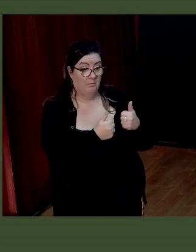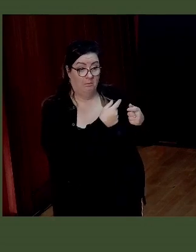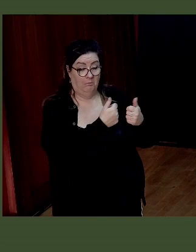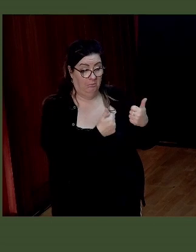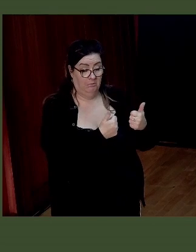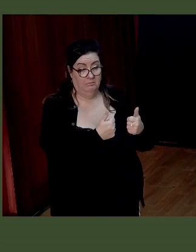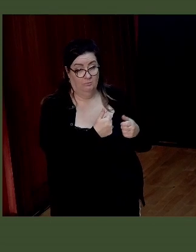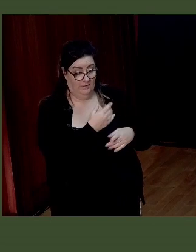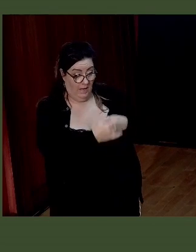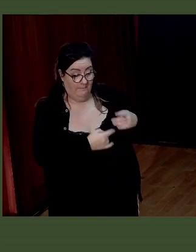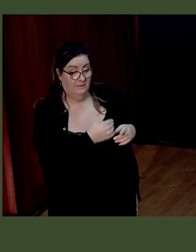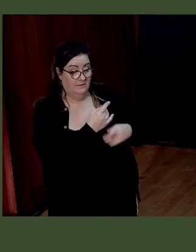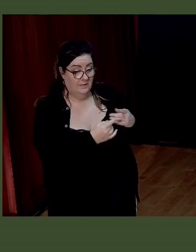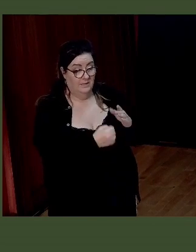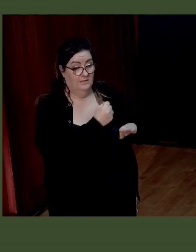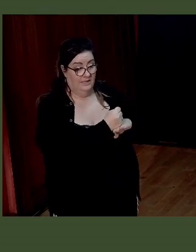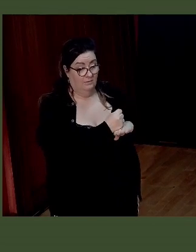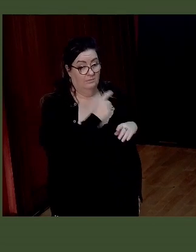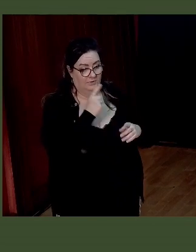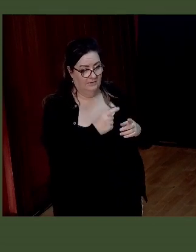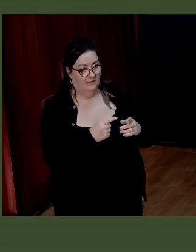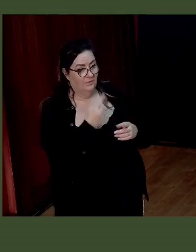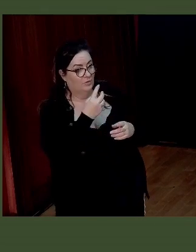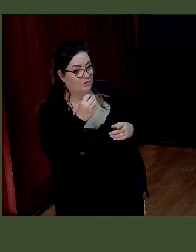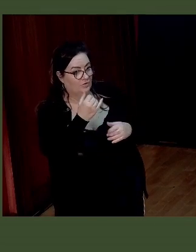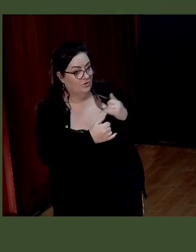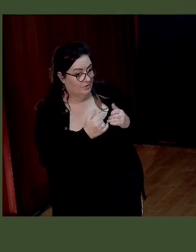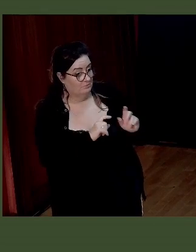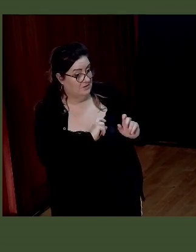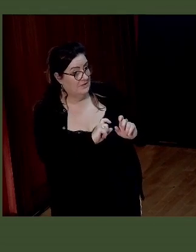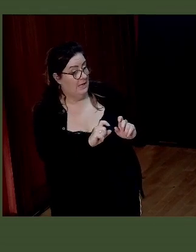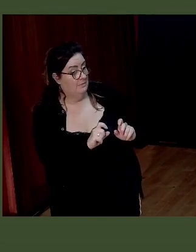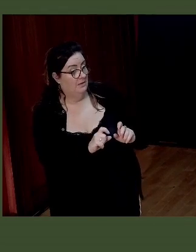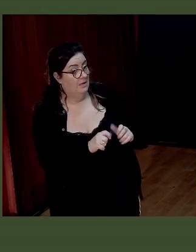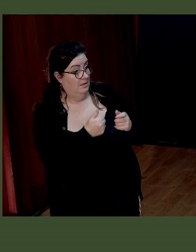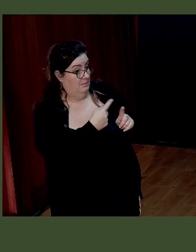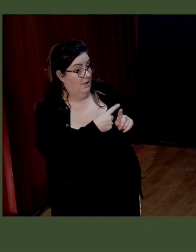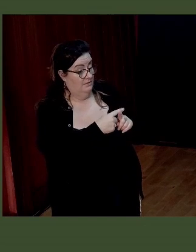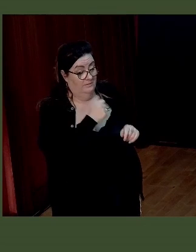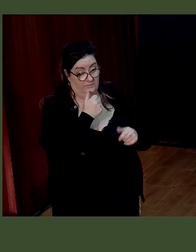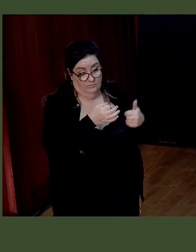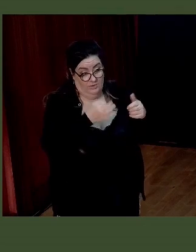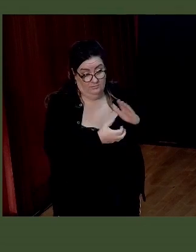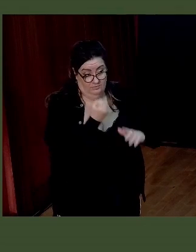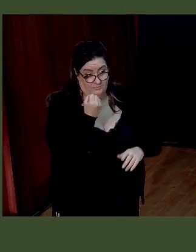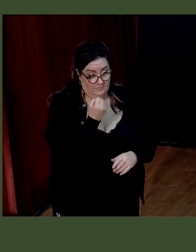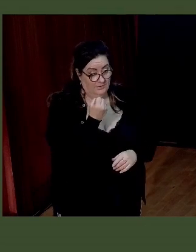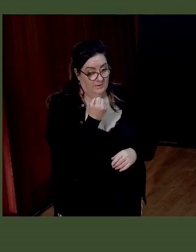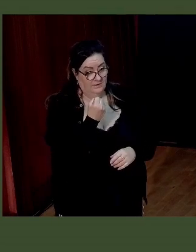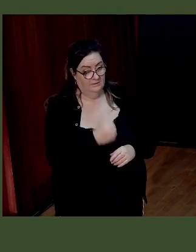came into being, and the fact that it has for 100 years continued to be a stable democracy is indeed in itself a great